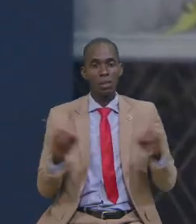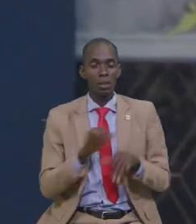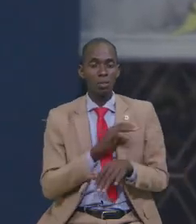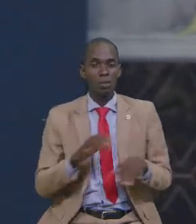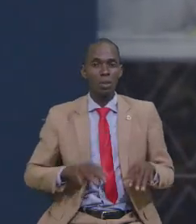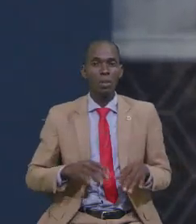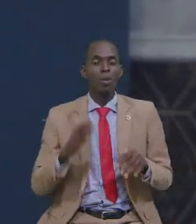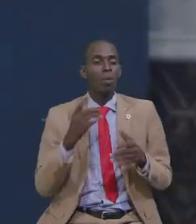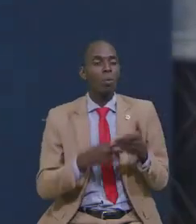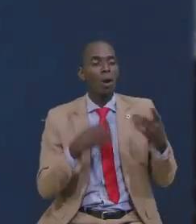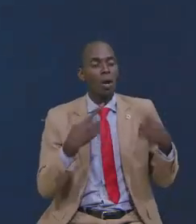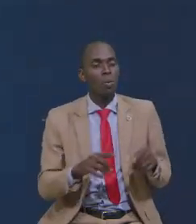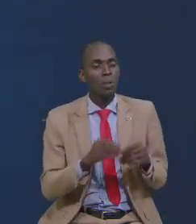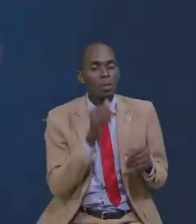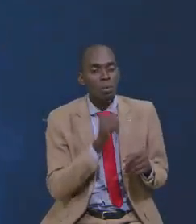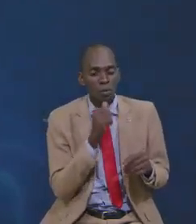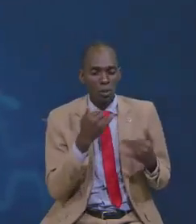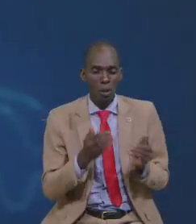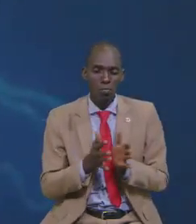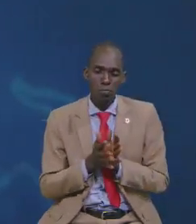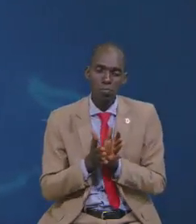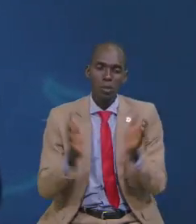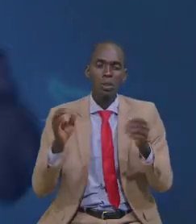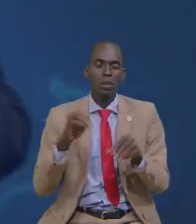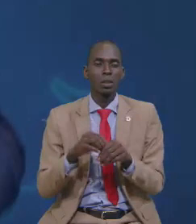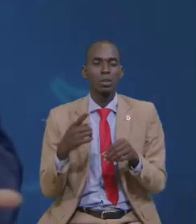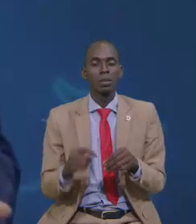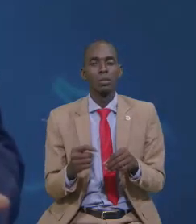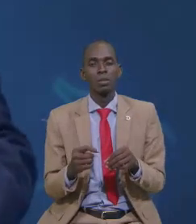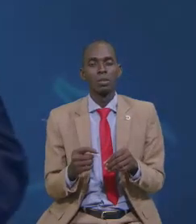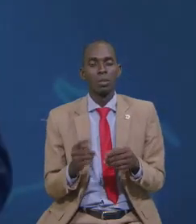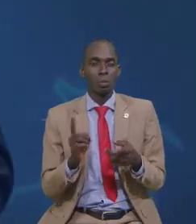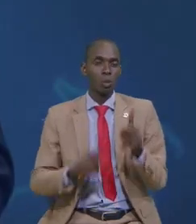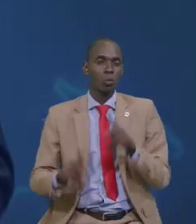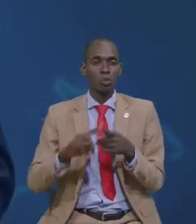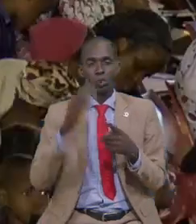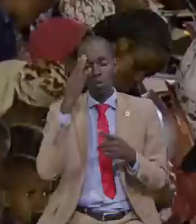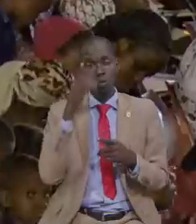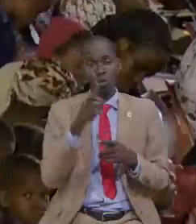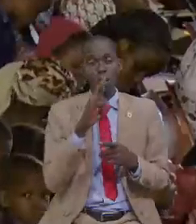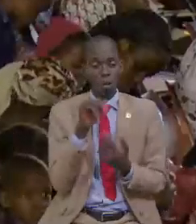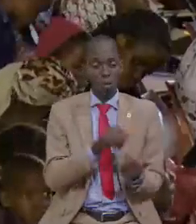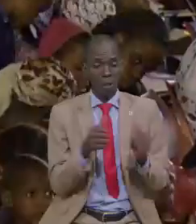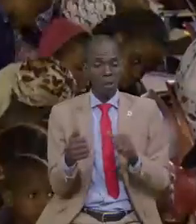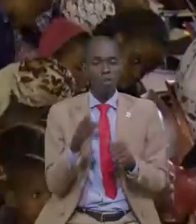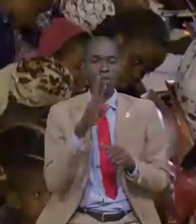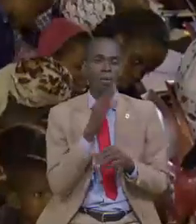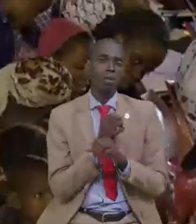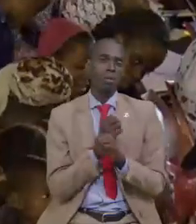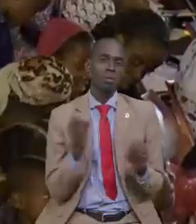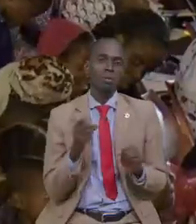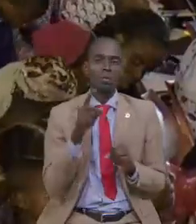to the public. You are baptized, you are saved. You confess it, you are saved. You have confidence